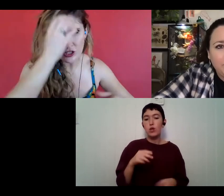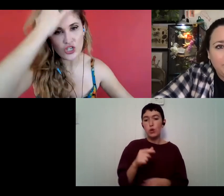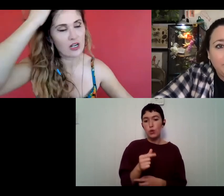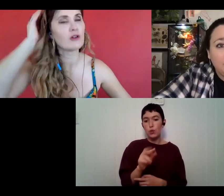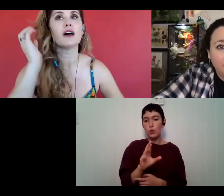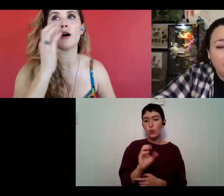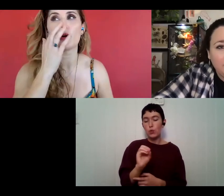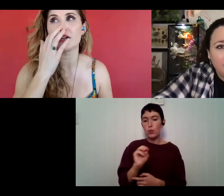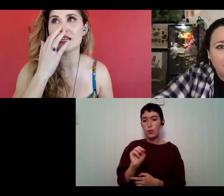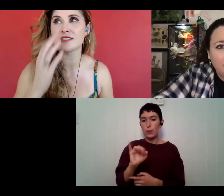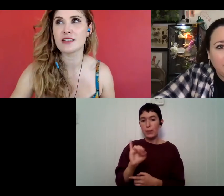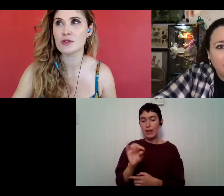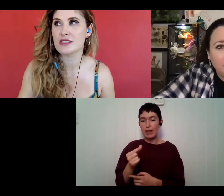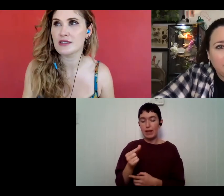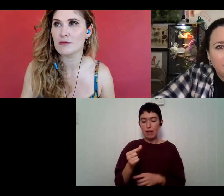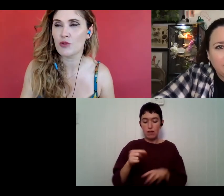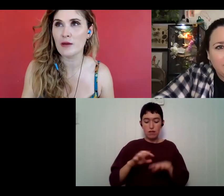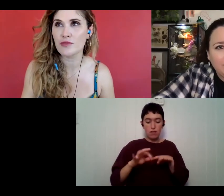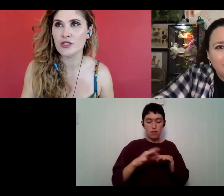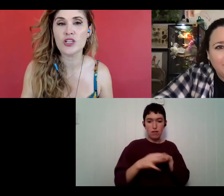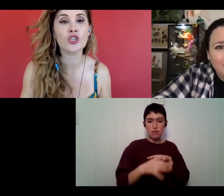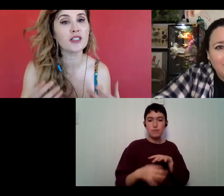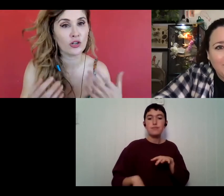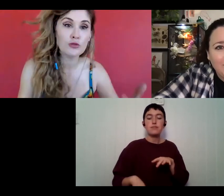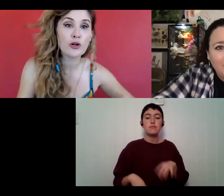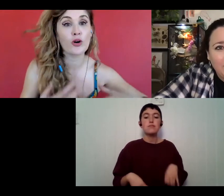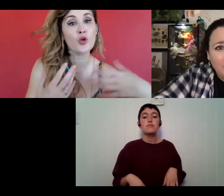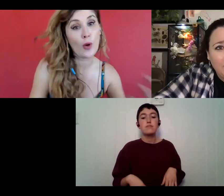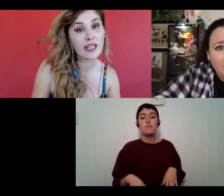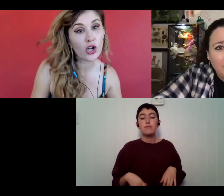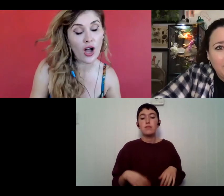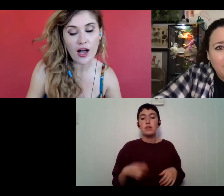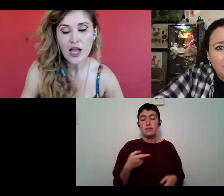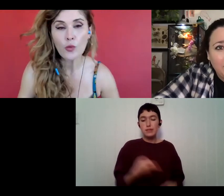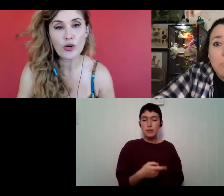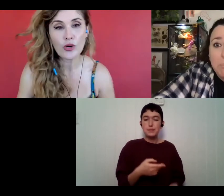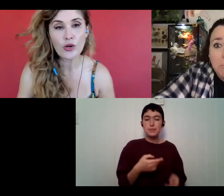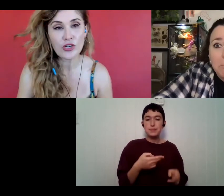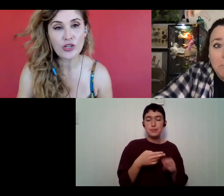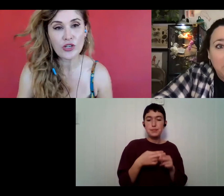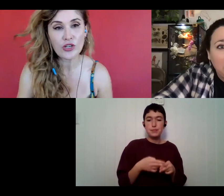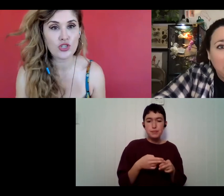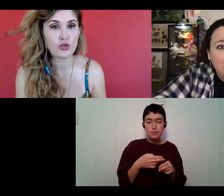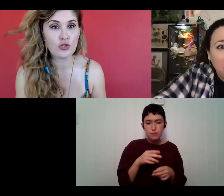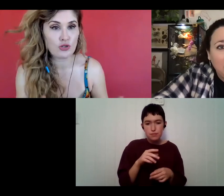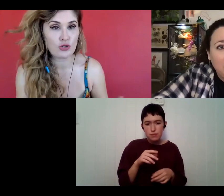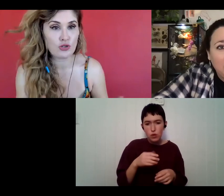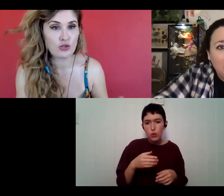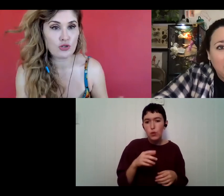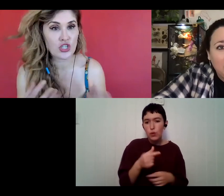the Bigfoot show, one of the contestants brought up it's called a grooming or a toilet claw, which is